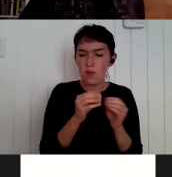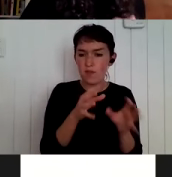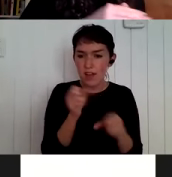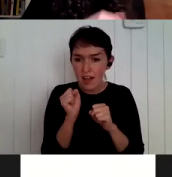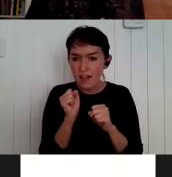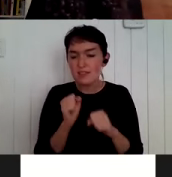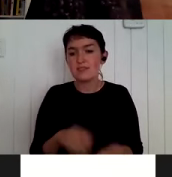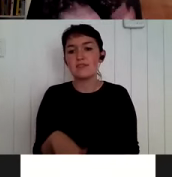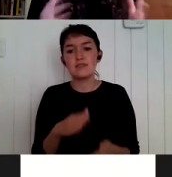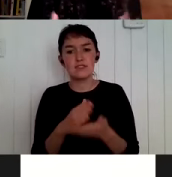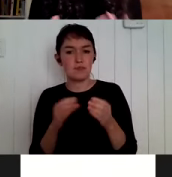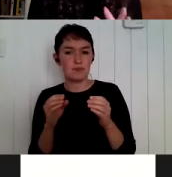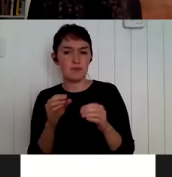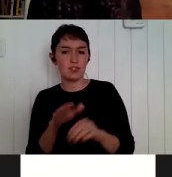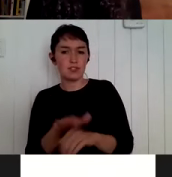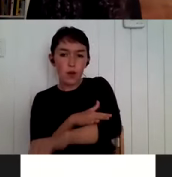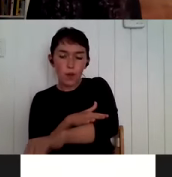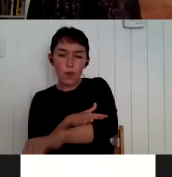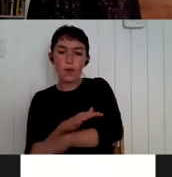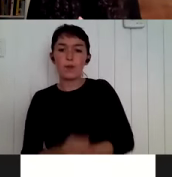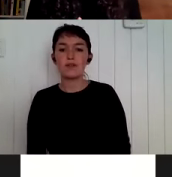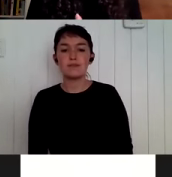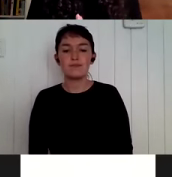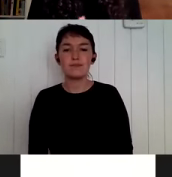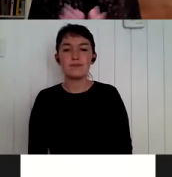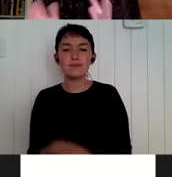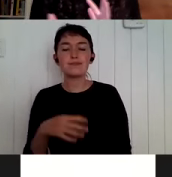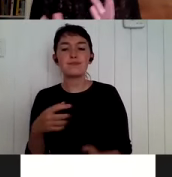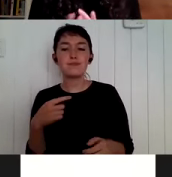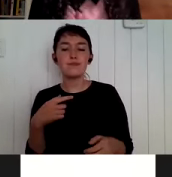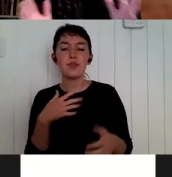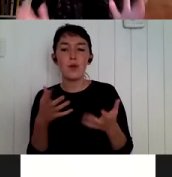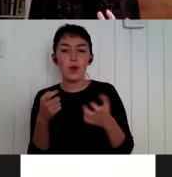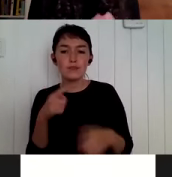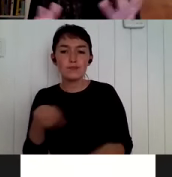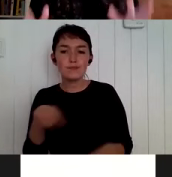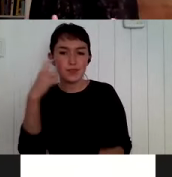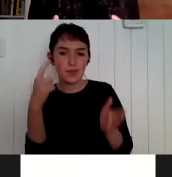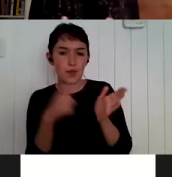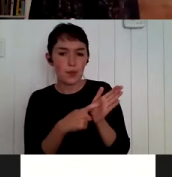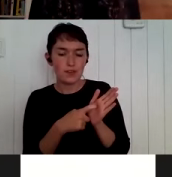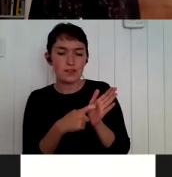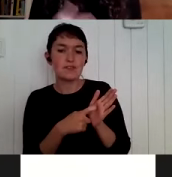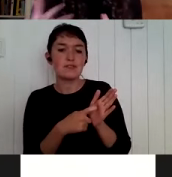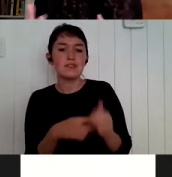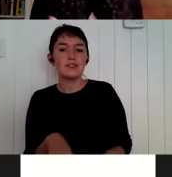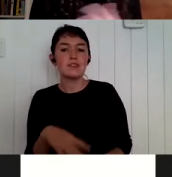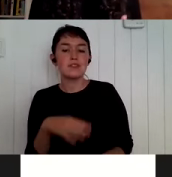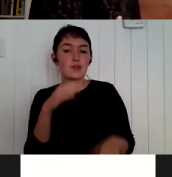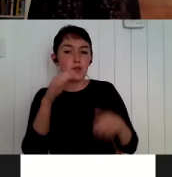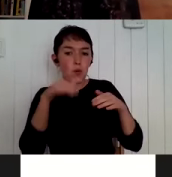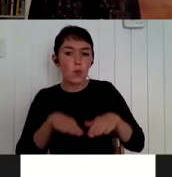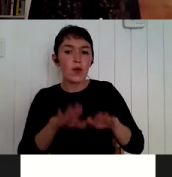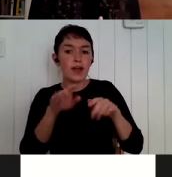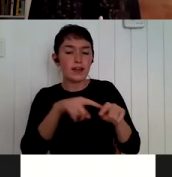more rolling. What I want to draw your attention to here is just how these waves or oscillations change across